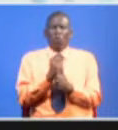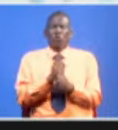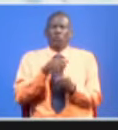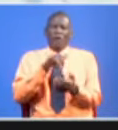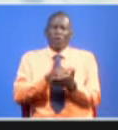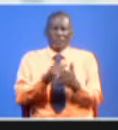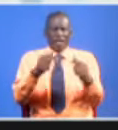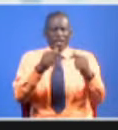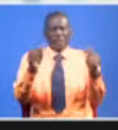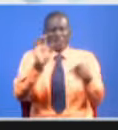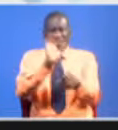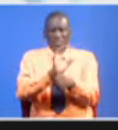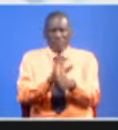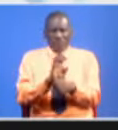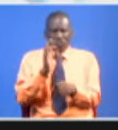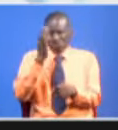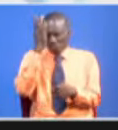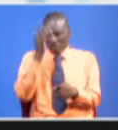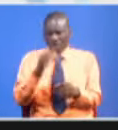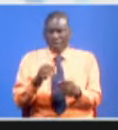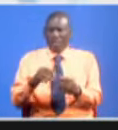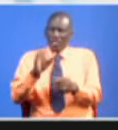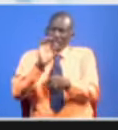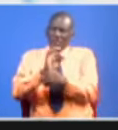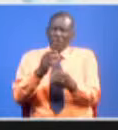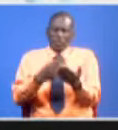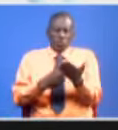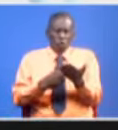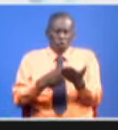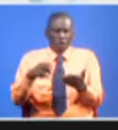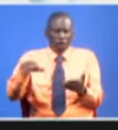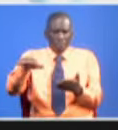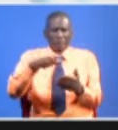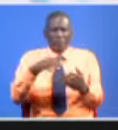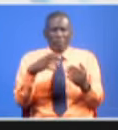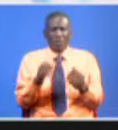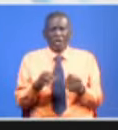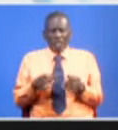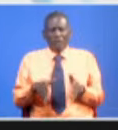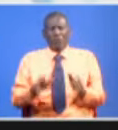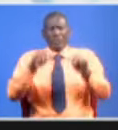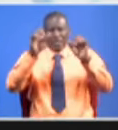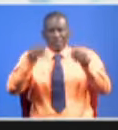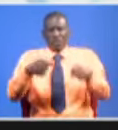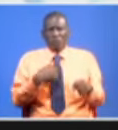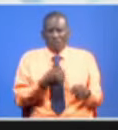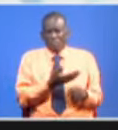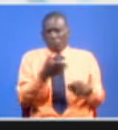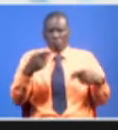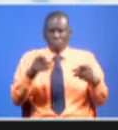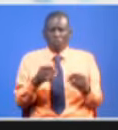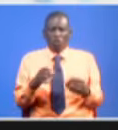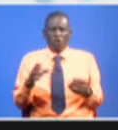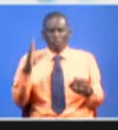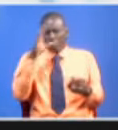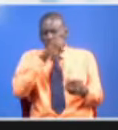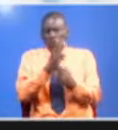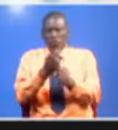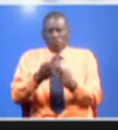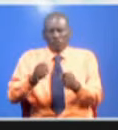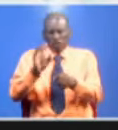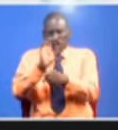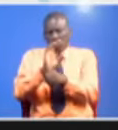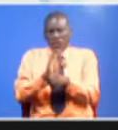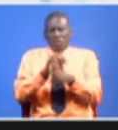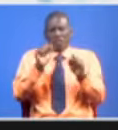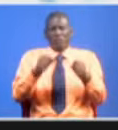the church, because pulpits are sacred spaces. So in a sense, yes, there are those who have compromised. But, you know,